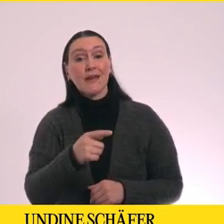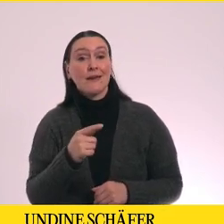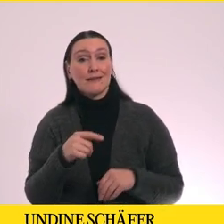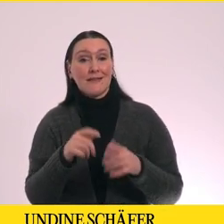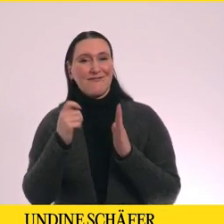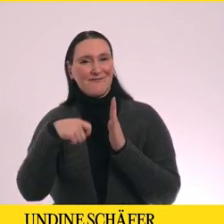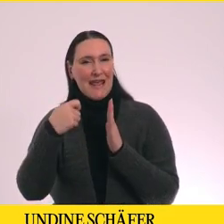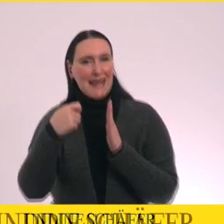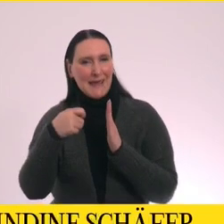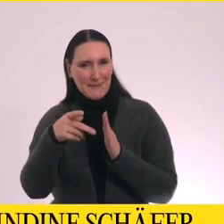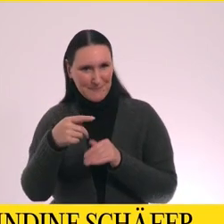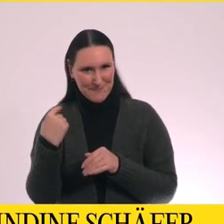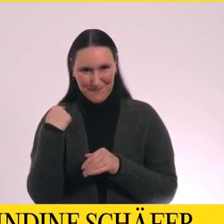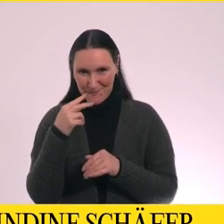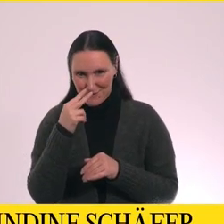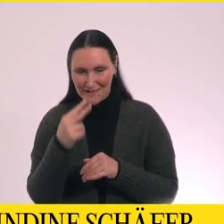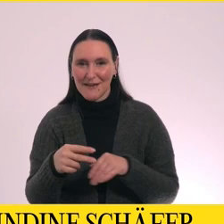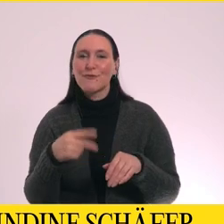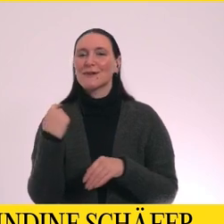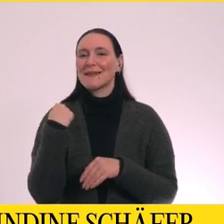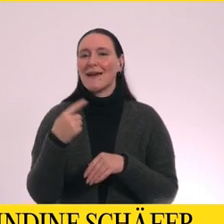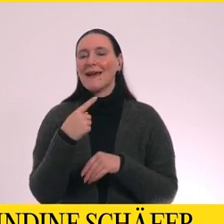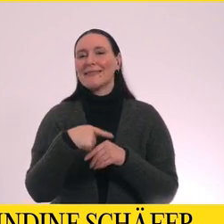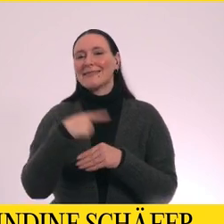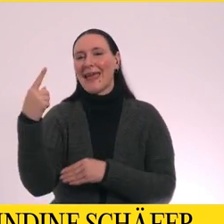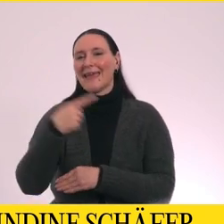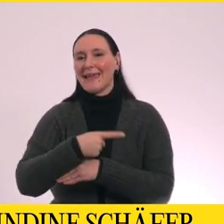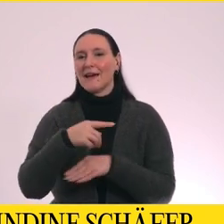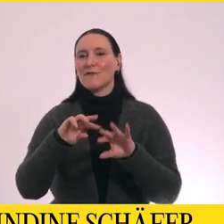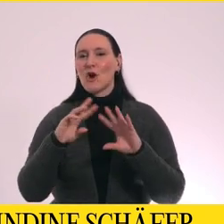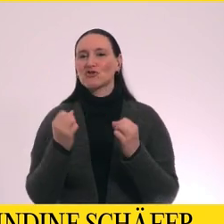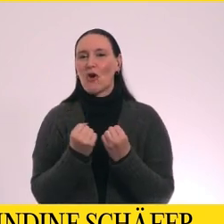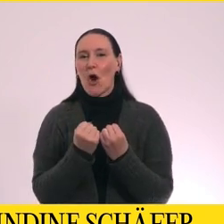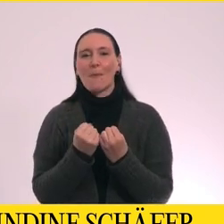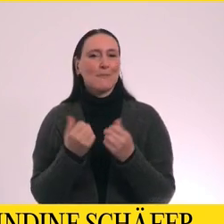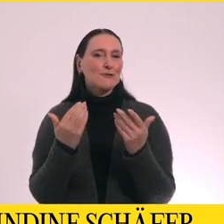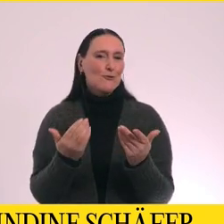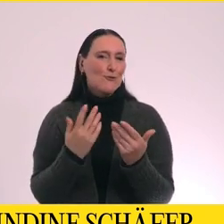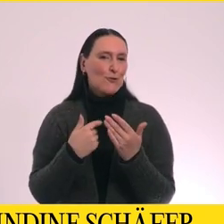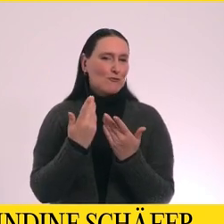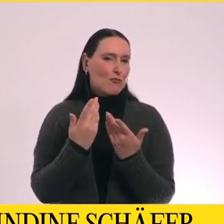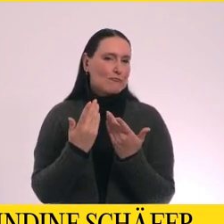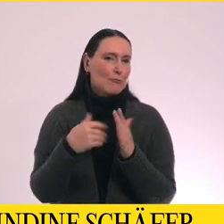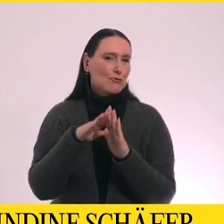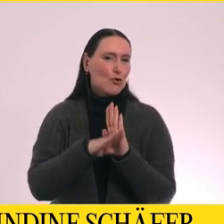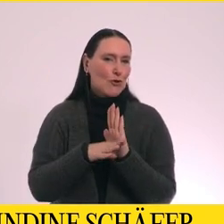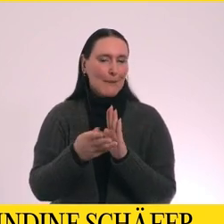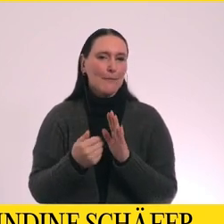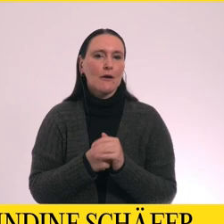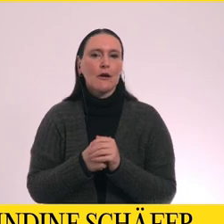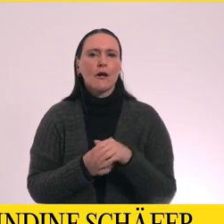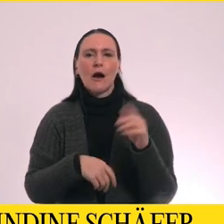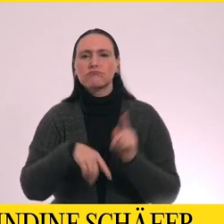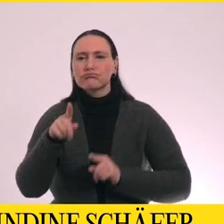one of the workshop days that are run here. We run a creative program for neurodivergent artists, but